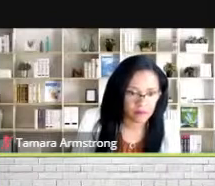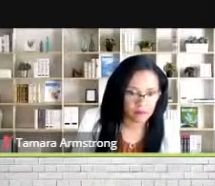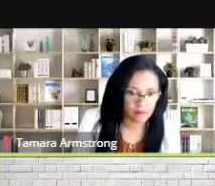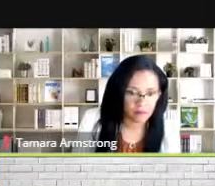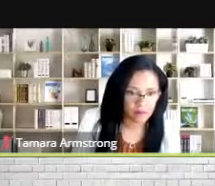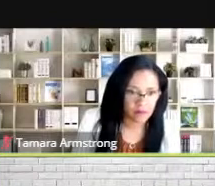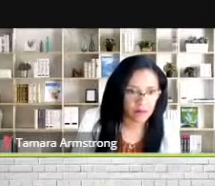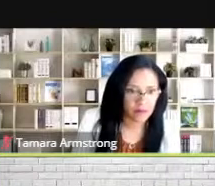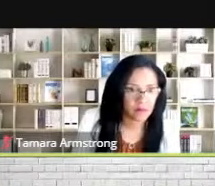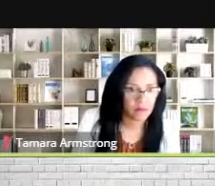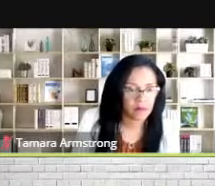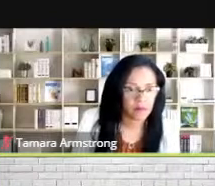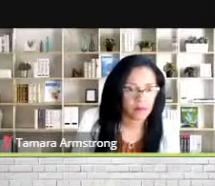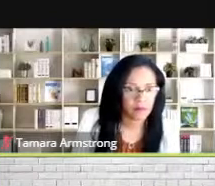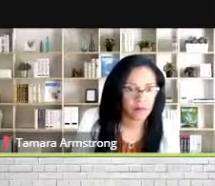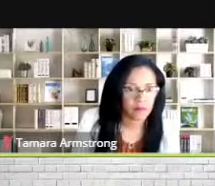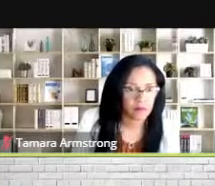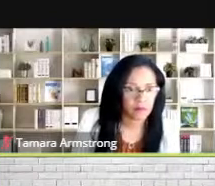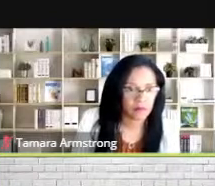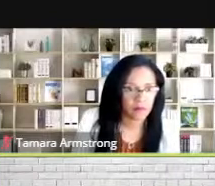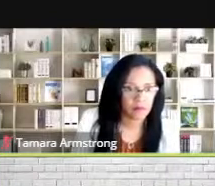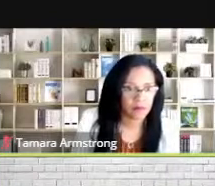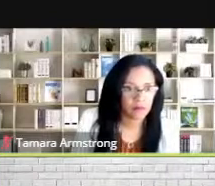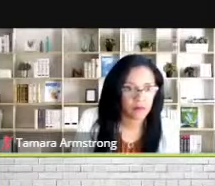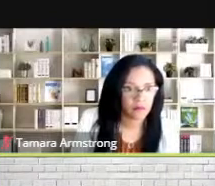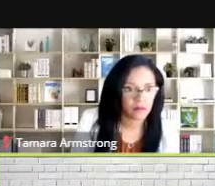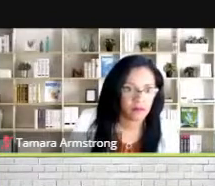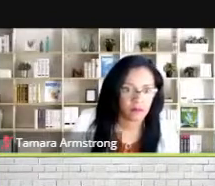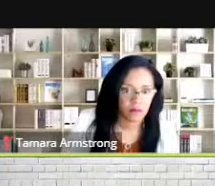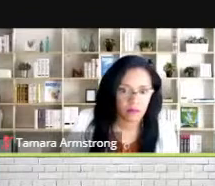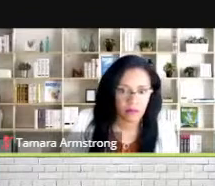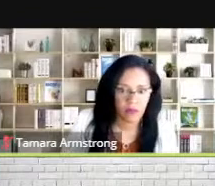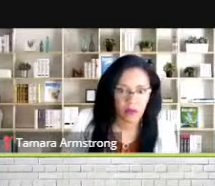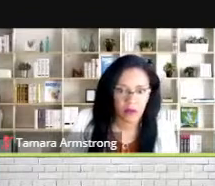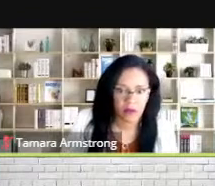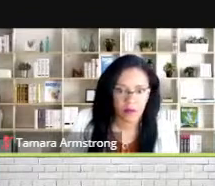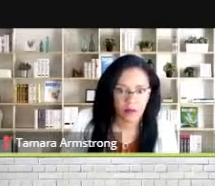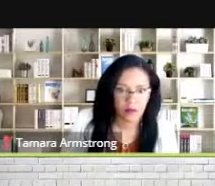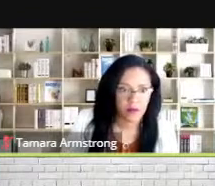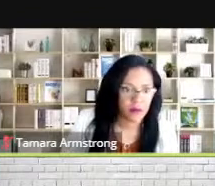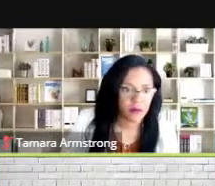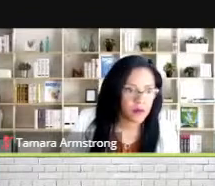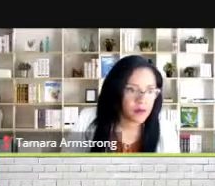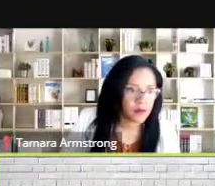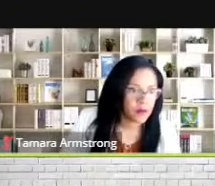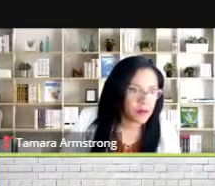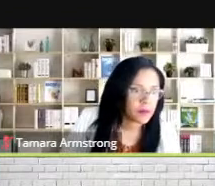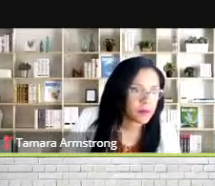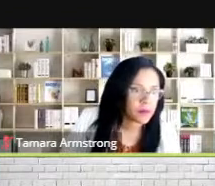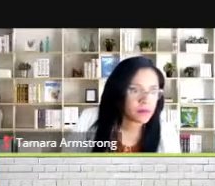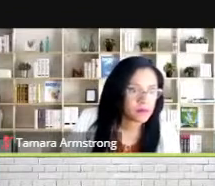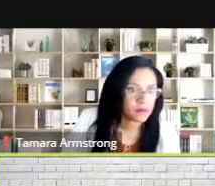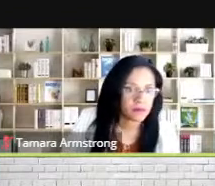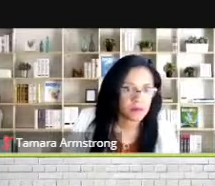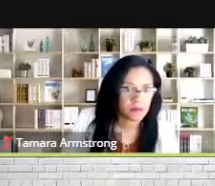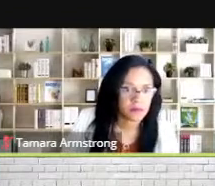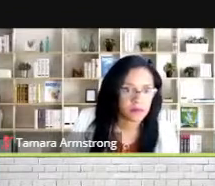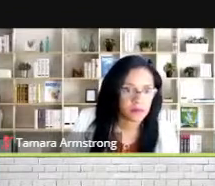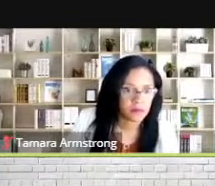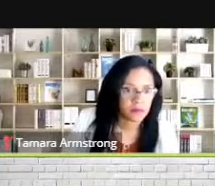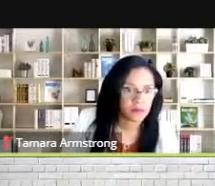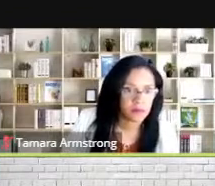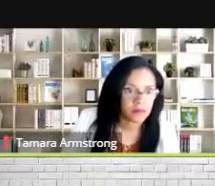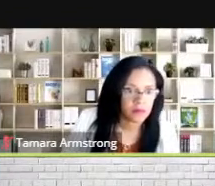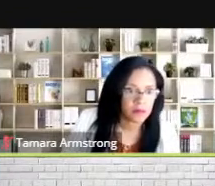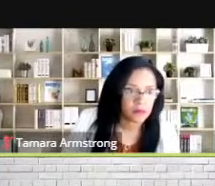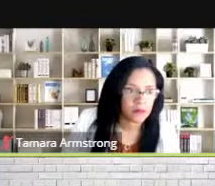not American? As laws surrounding abortion go, I figure, as both a feminist and a health advocate, your body, your choice. We should have